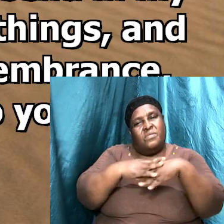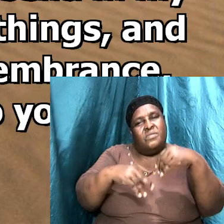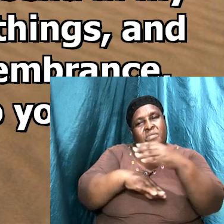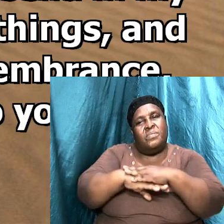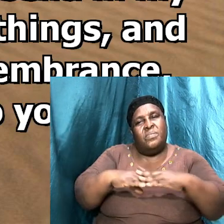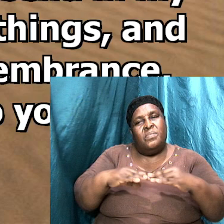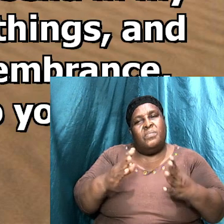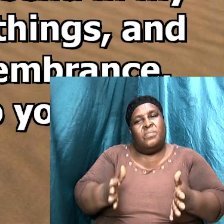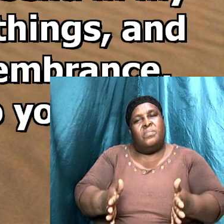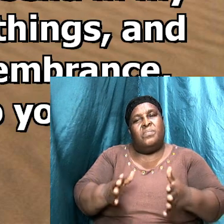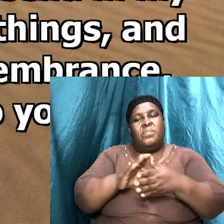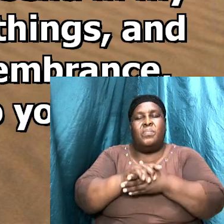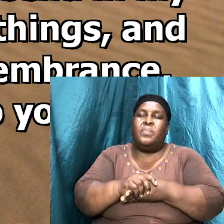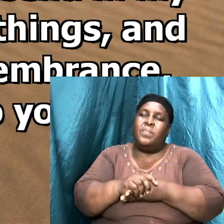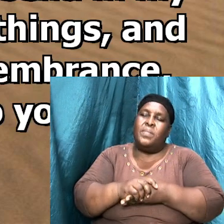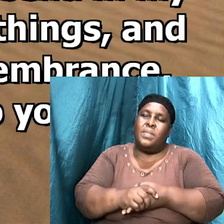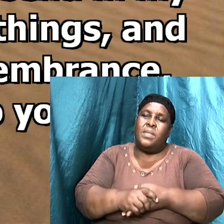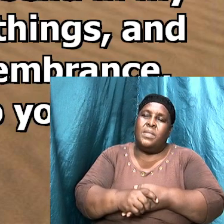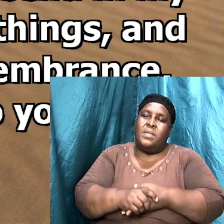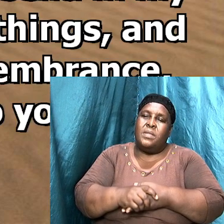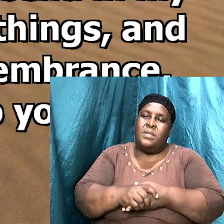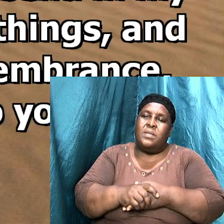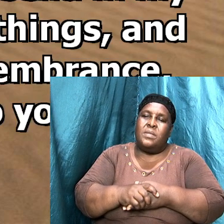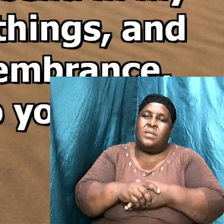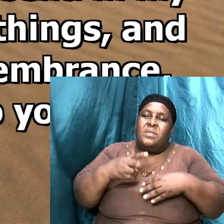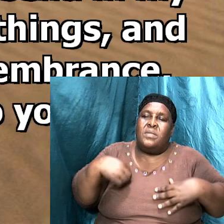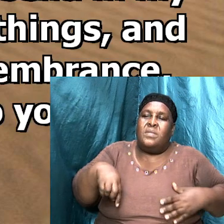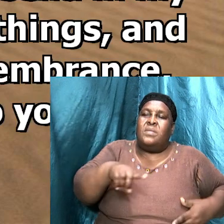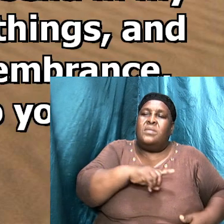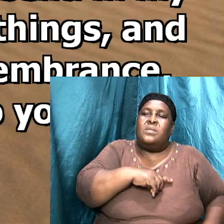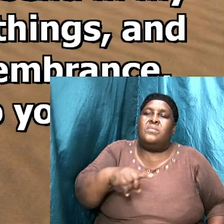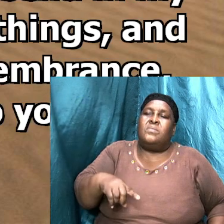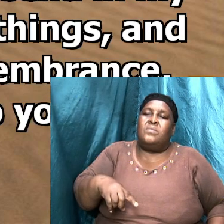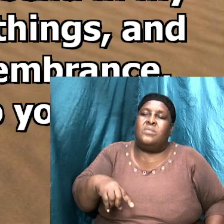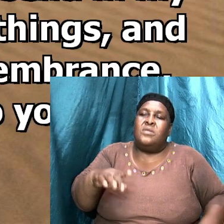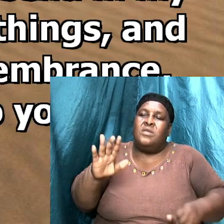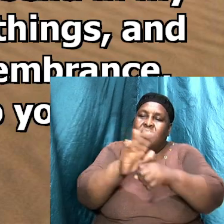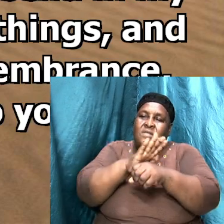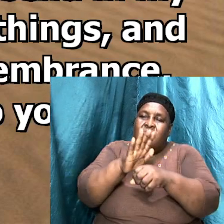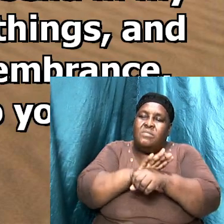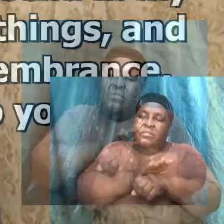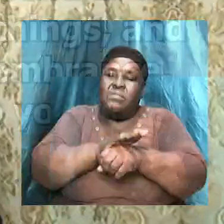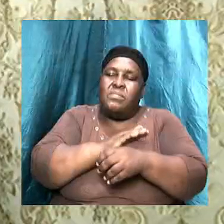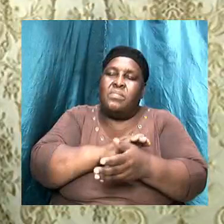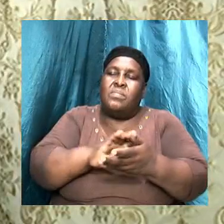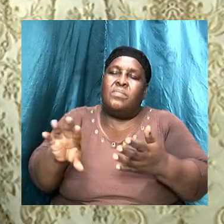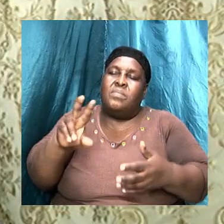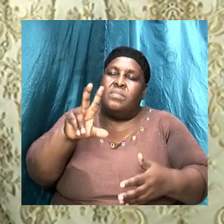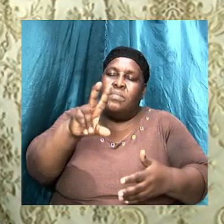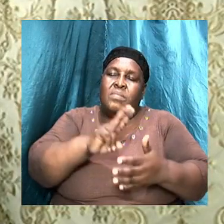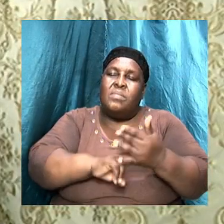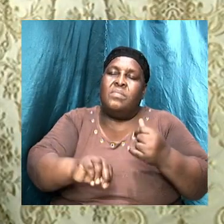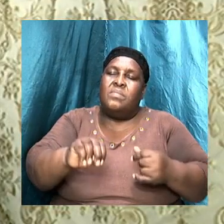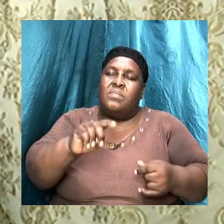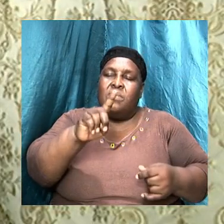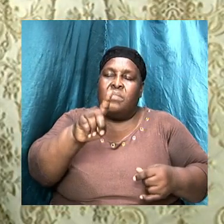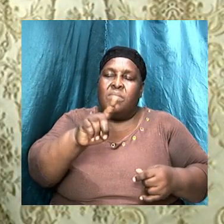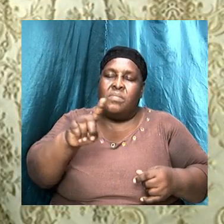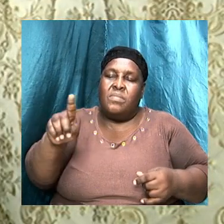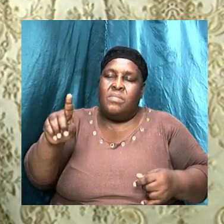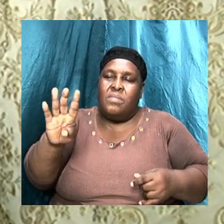the fulfillment amen and we look at the fulfillment in Acts 2 verses 1 to 4